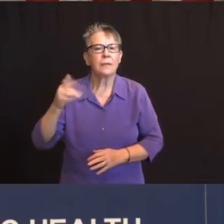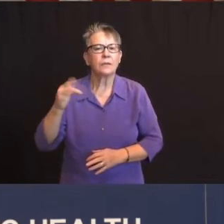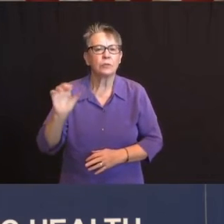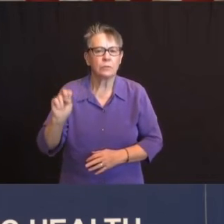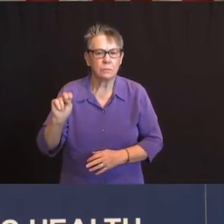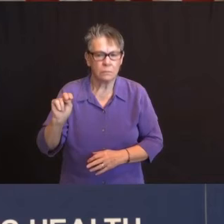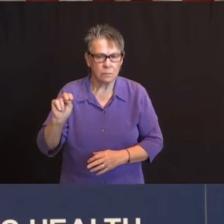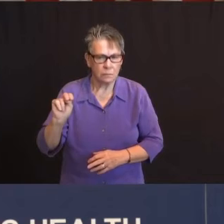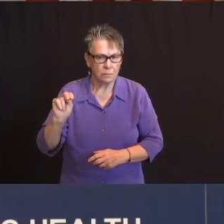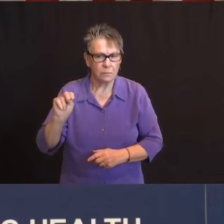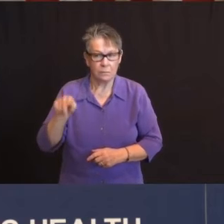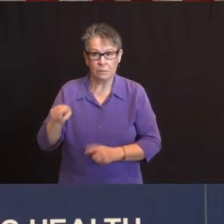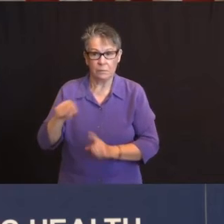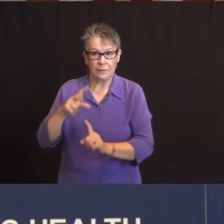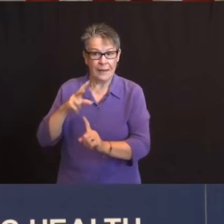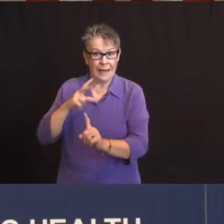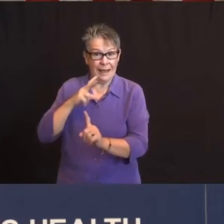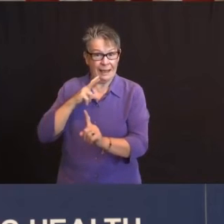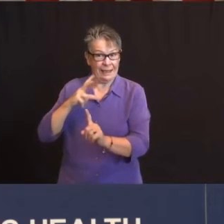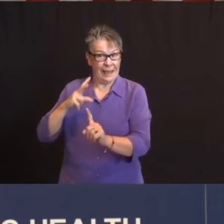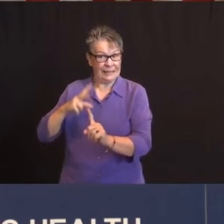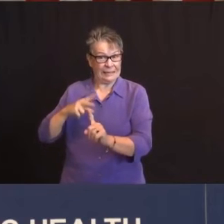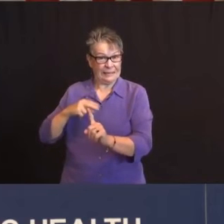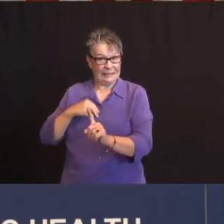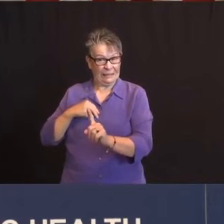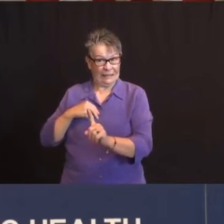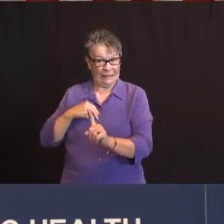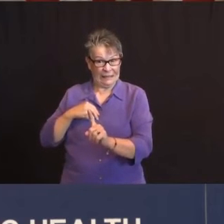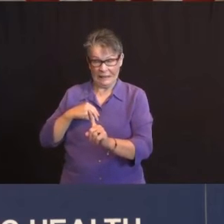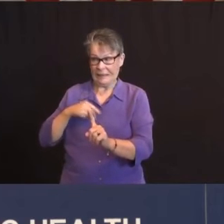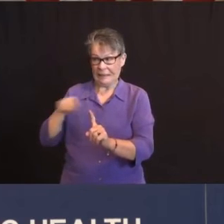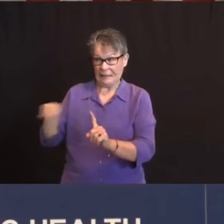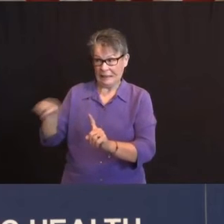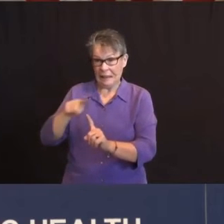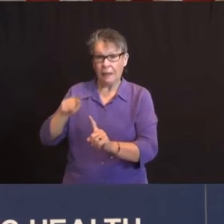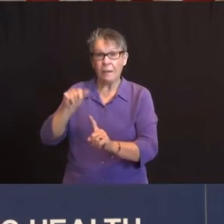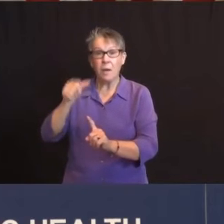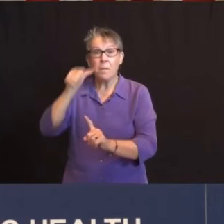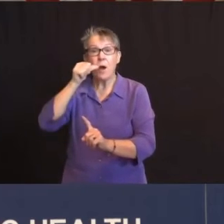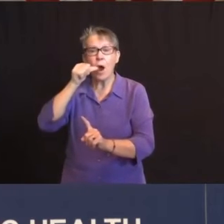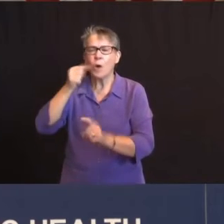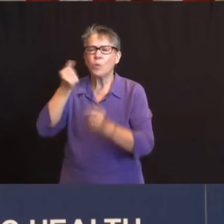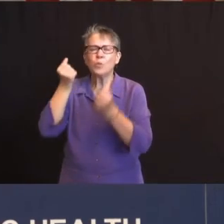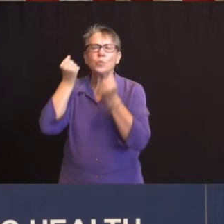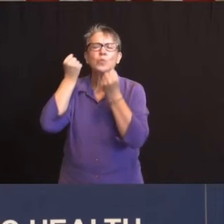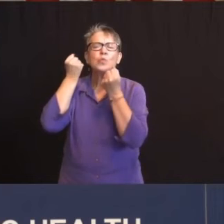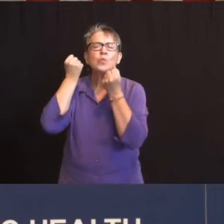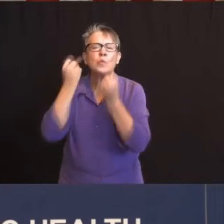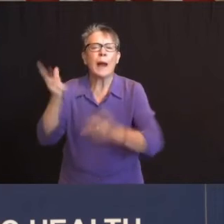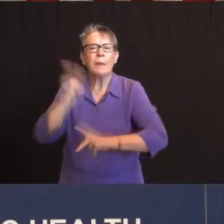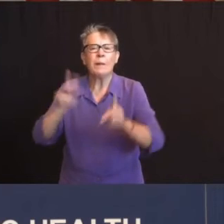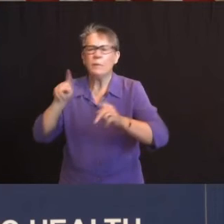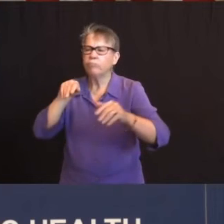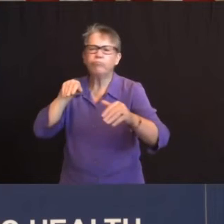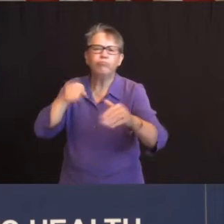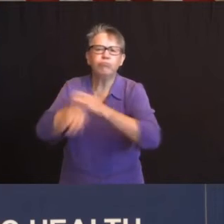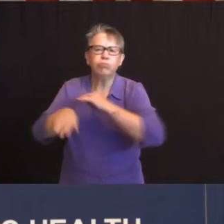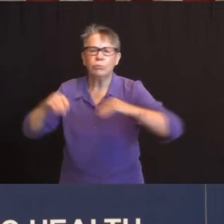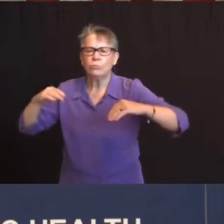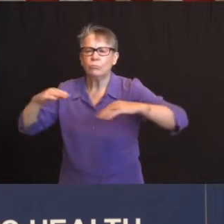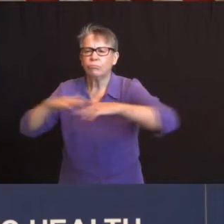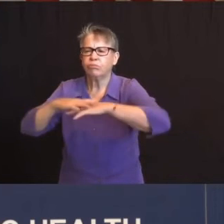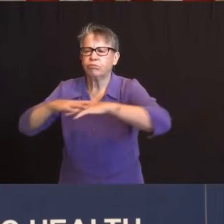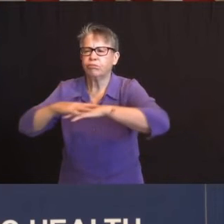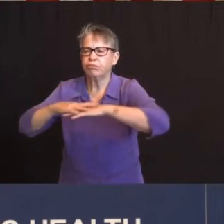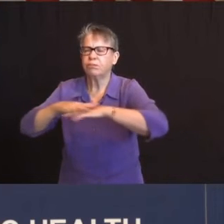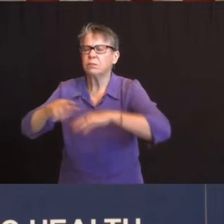at the bar, but over the weekend were ultimately finally cited for the EO violation, Governor. And I'll just make one